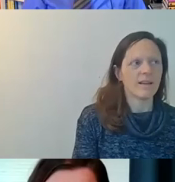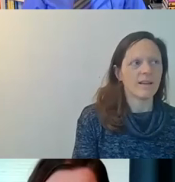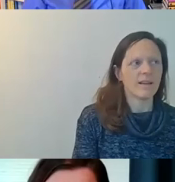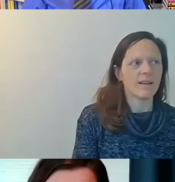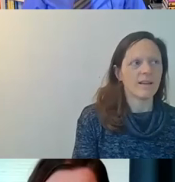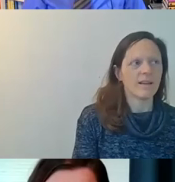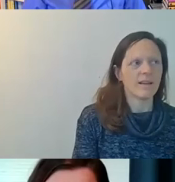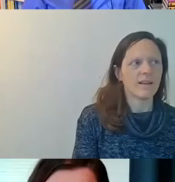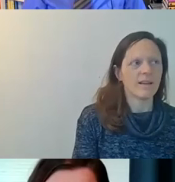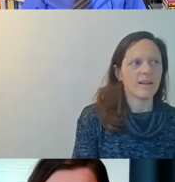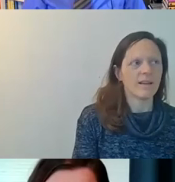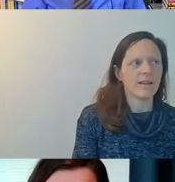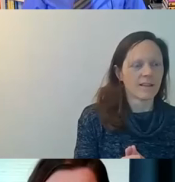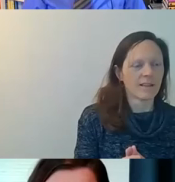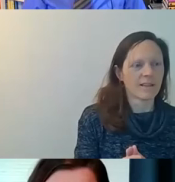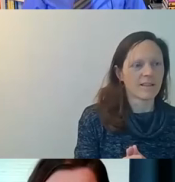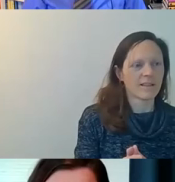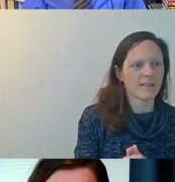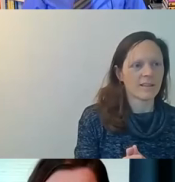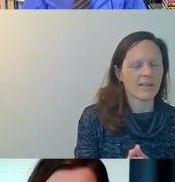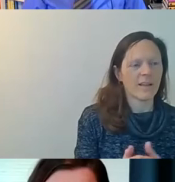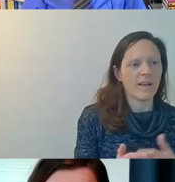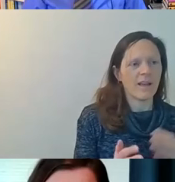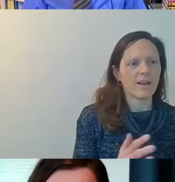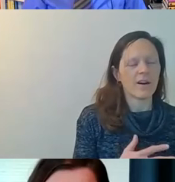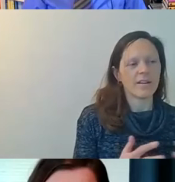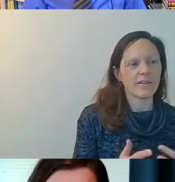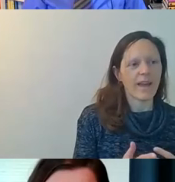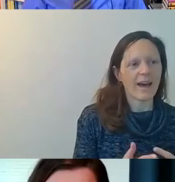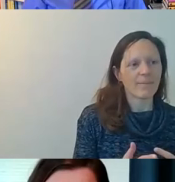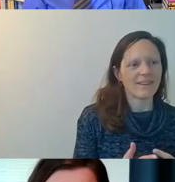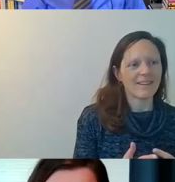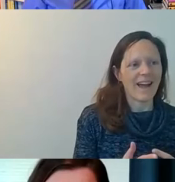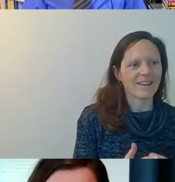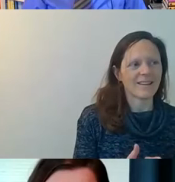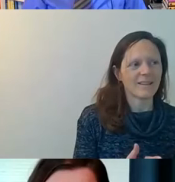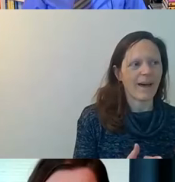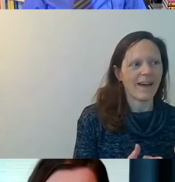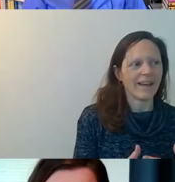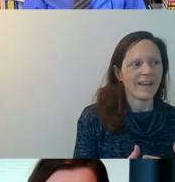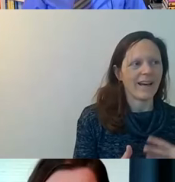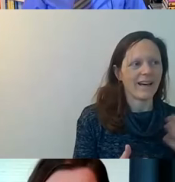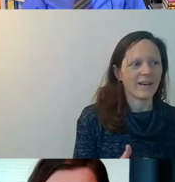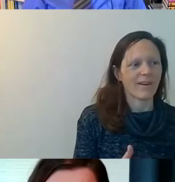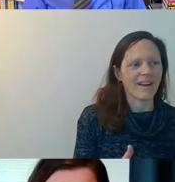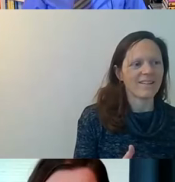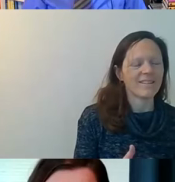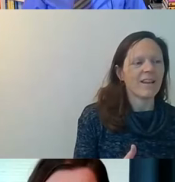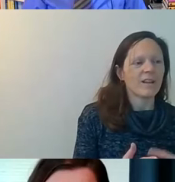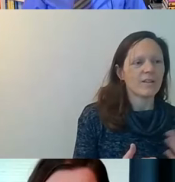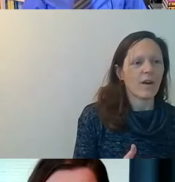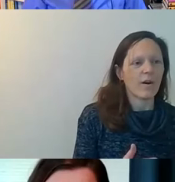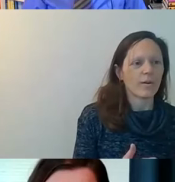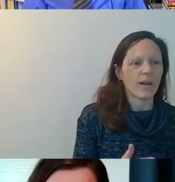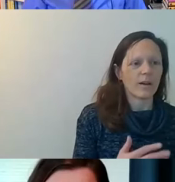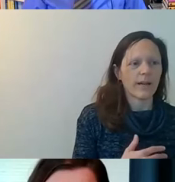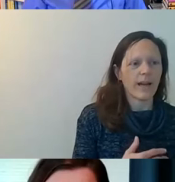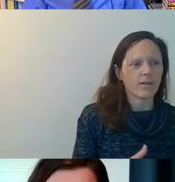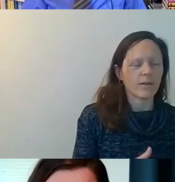60%. Next slide. There are also gaps in access by race.